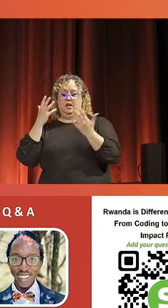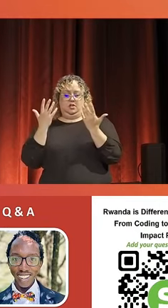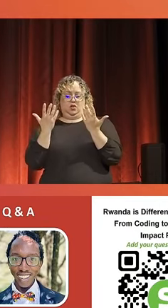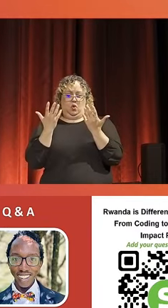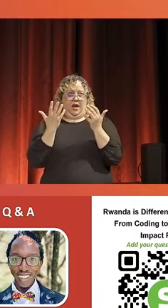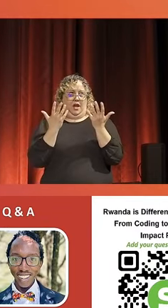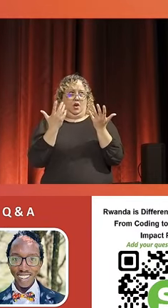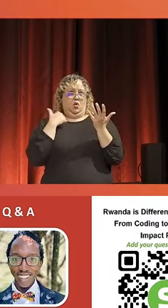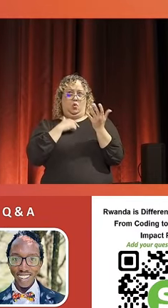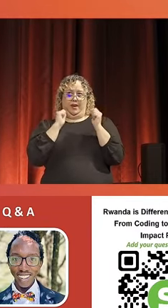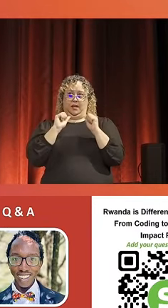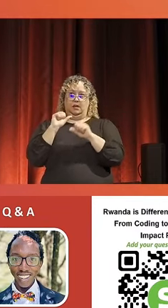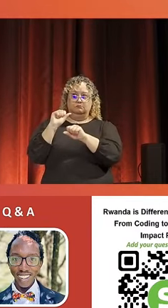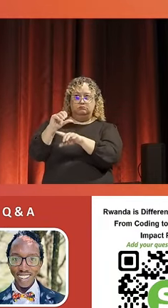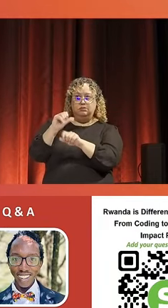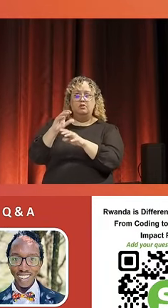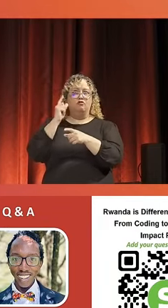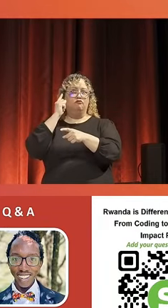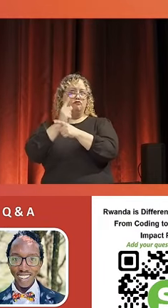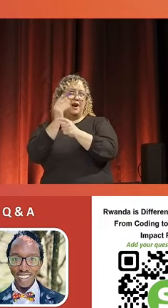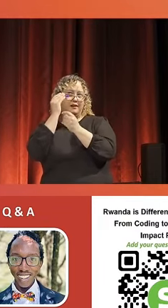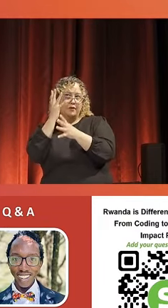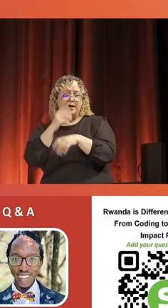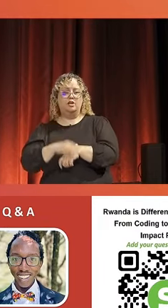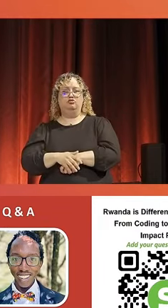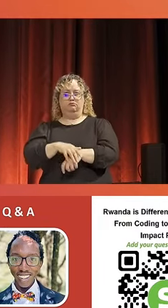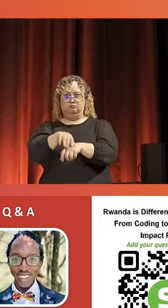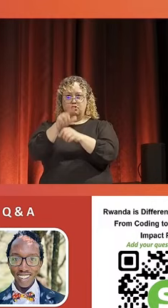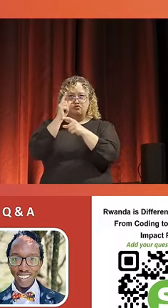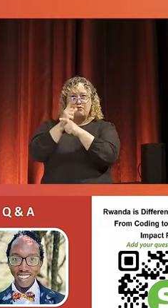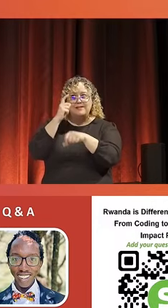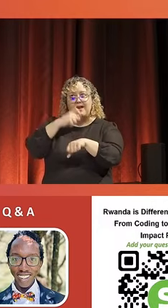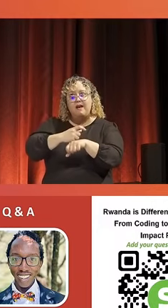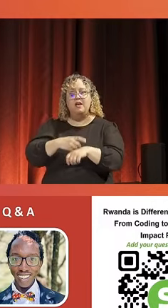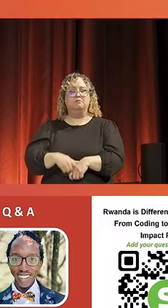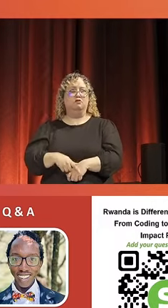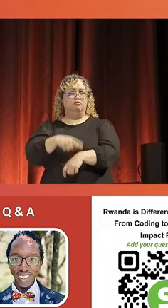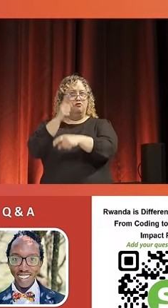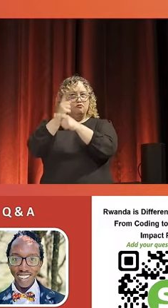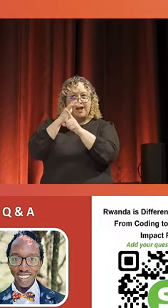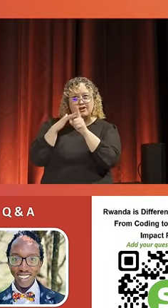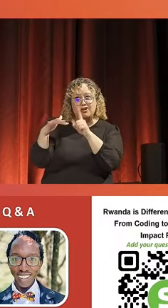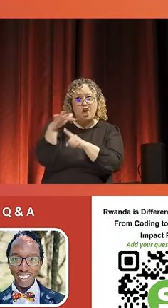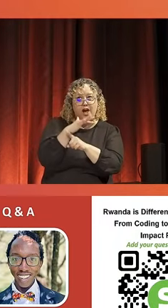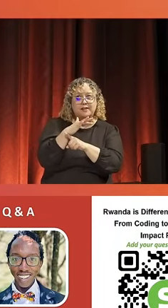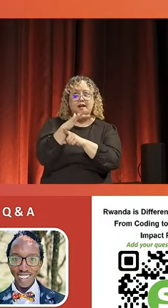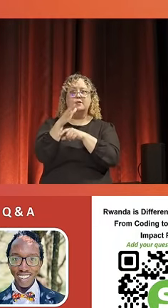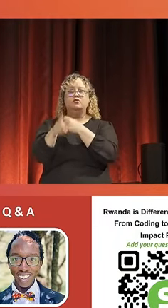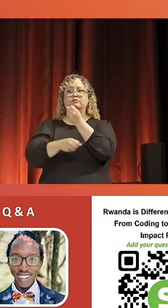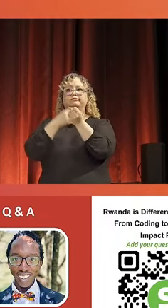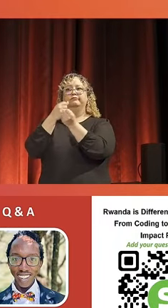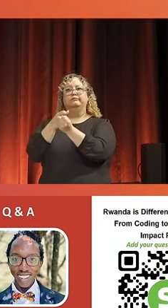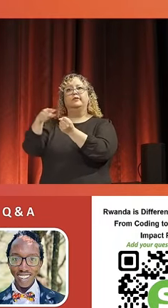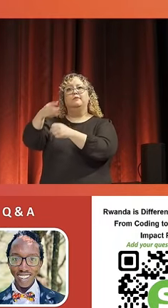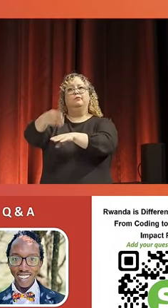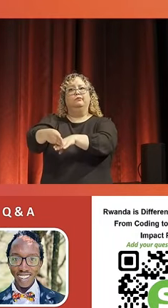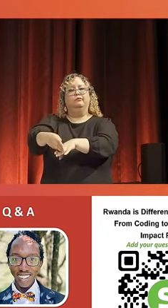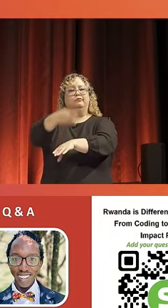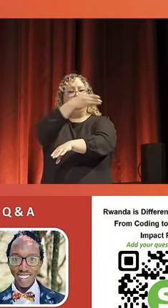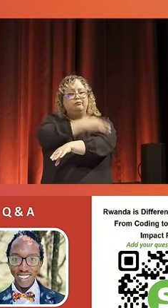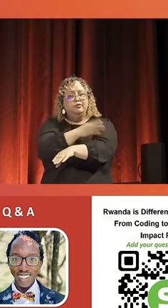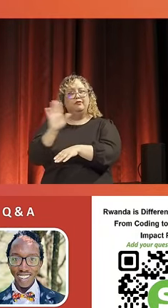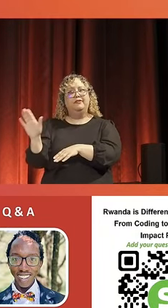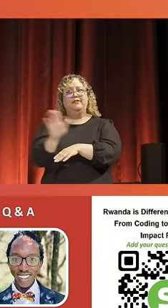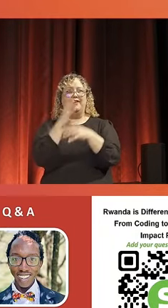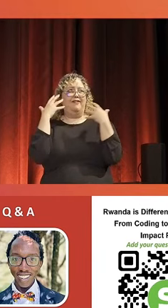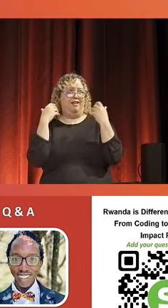right information at the right time in context that helps somebody improve their health? Well, Peter, I think this is a really good place,